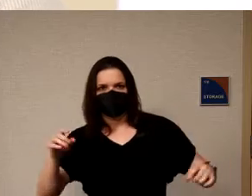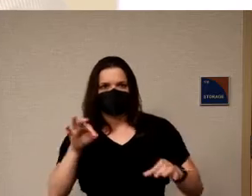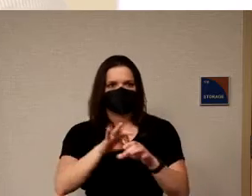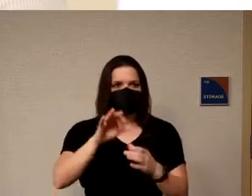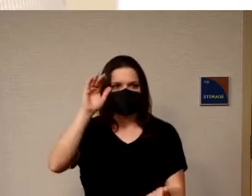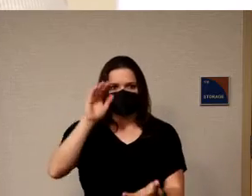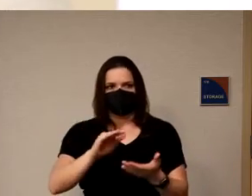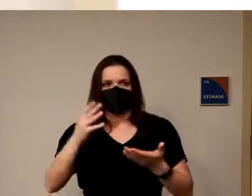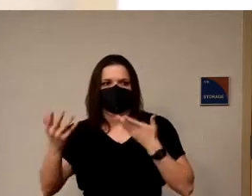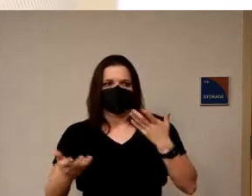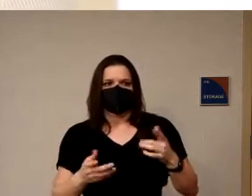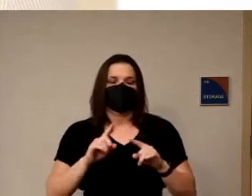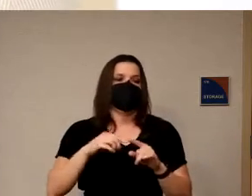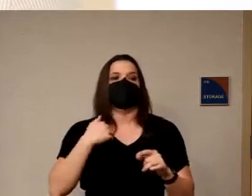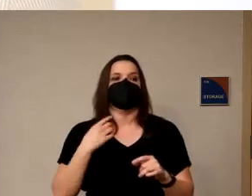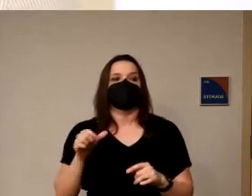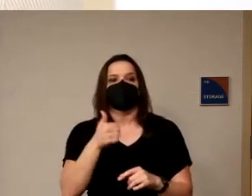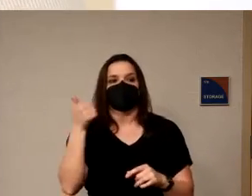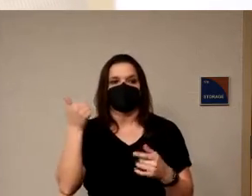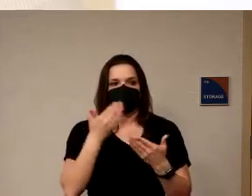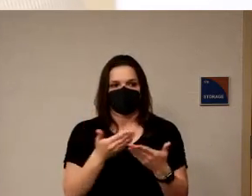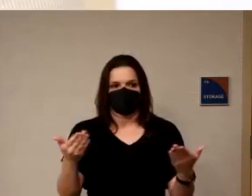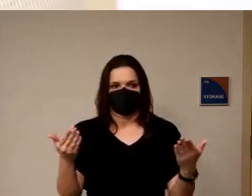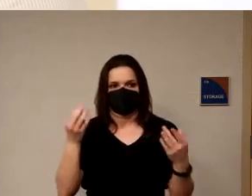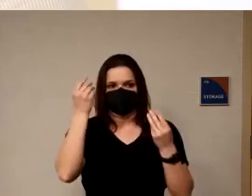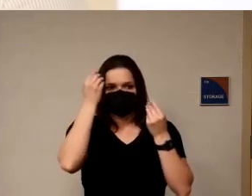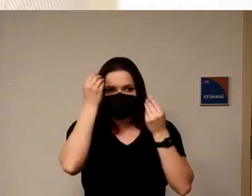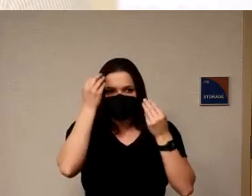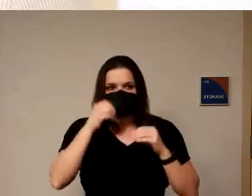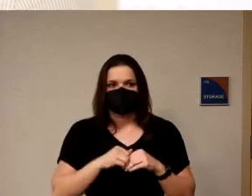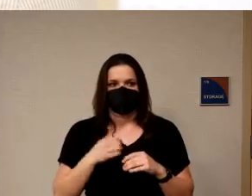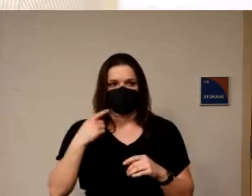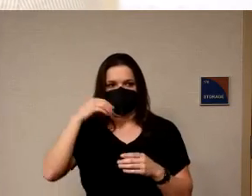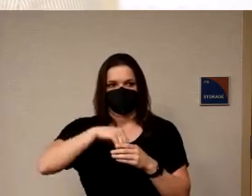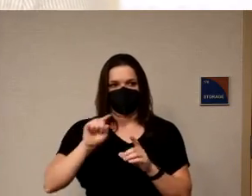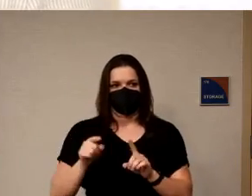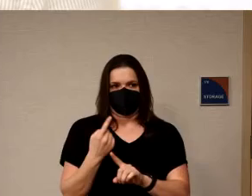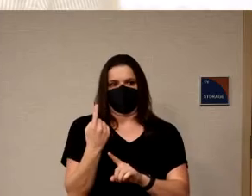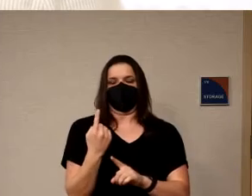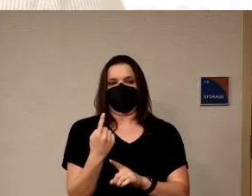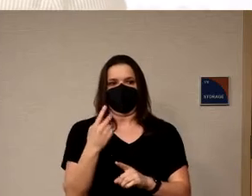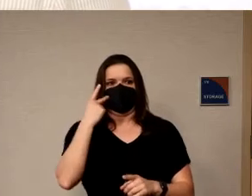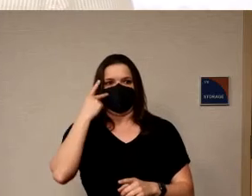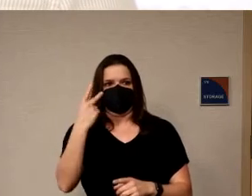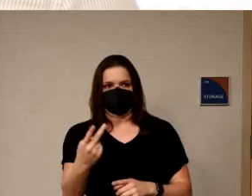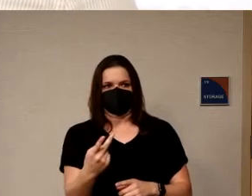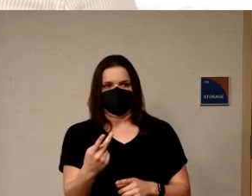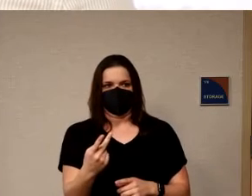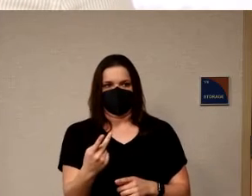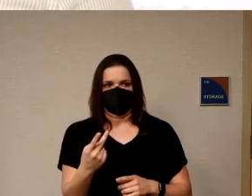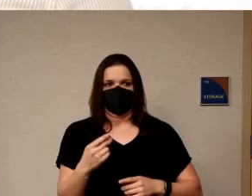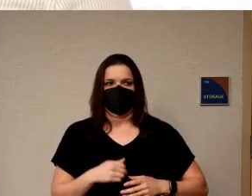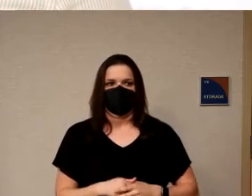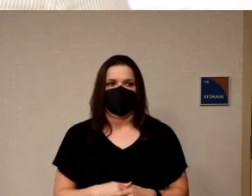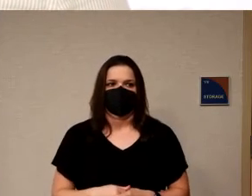lesser. And then there are other considerations, because I think in my first one, I think you can see that